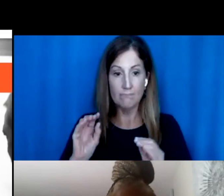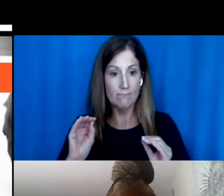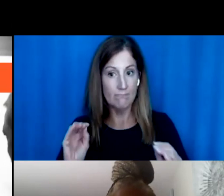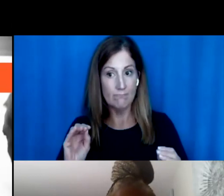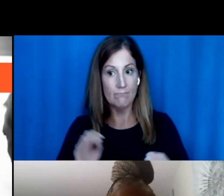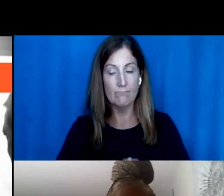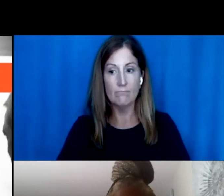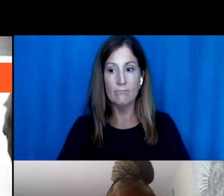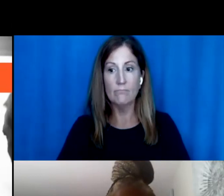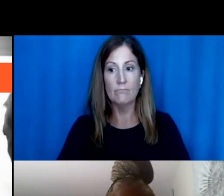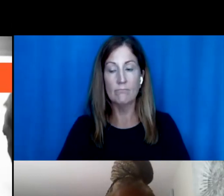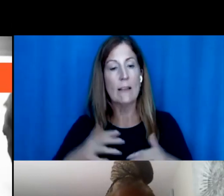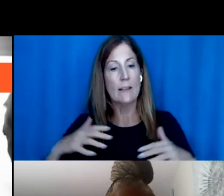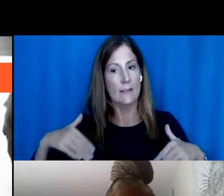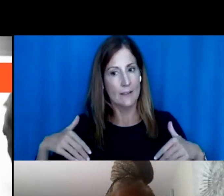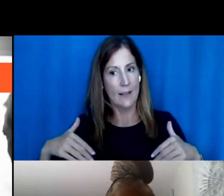Not yet.